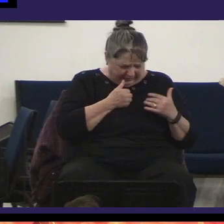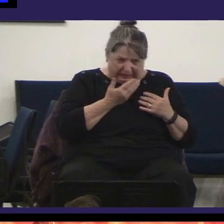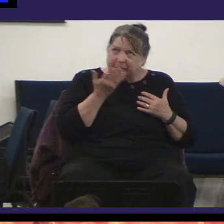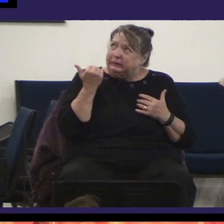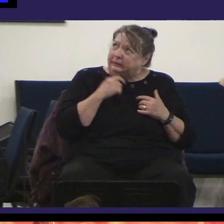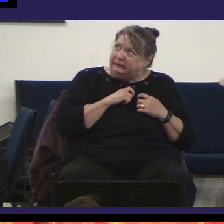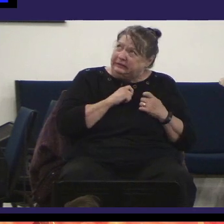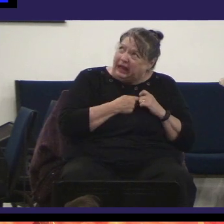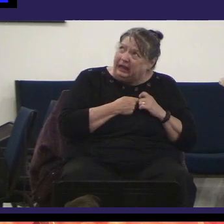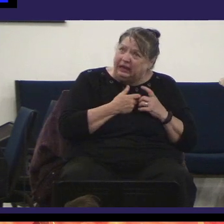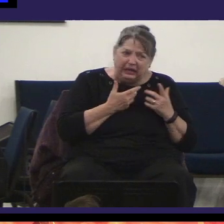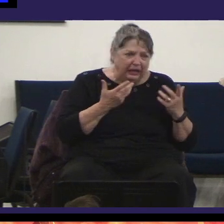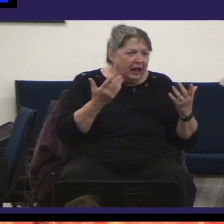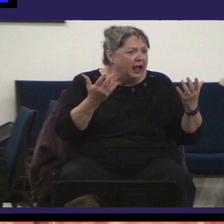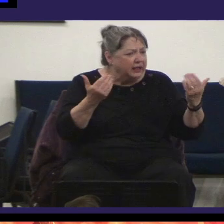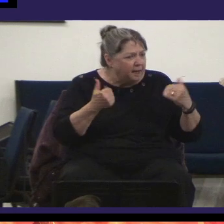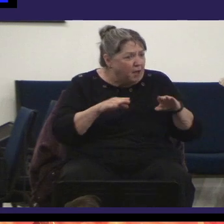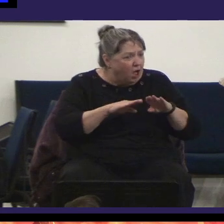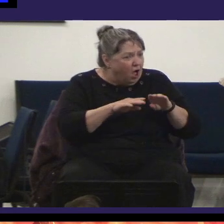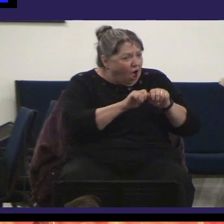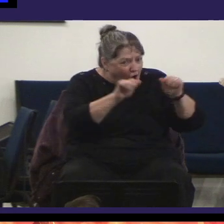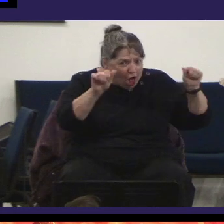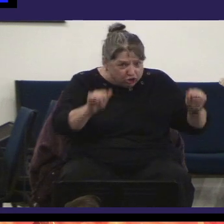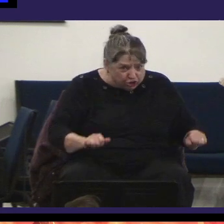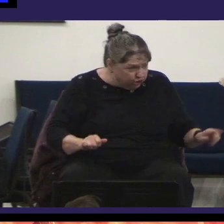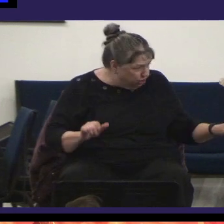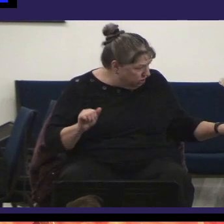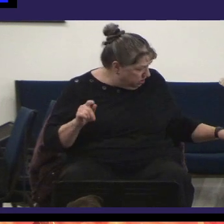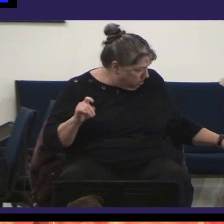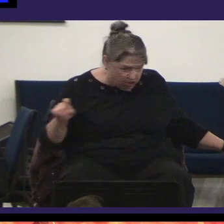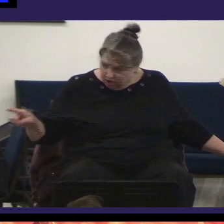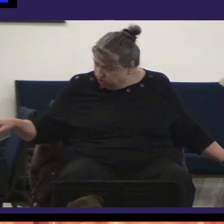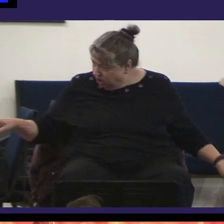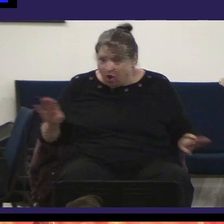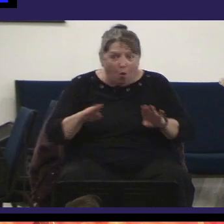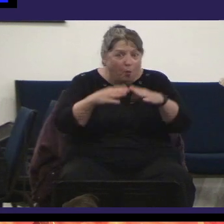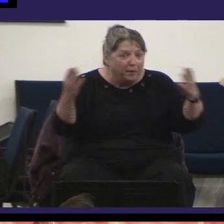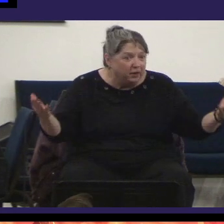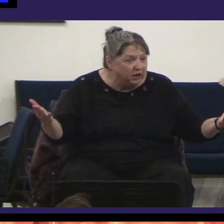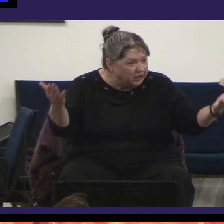up and just take the altar and take some time to talk with God.